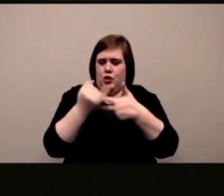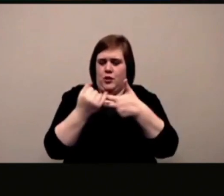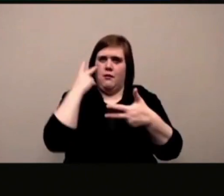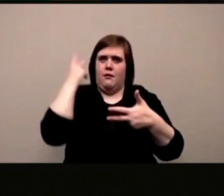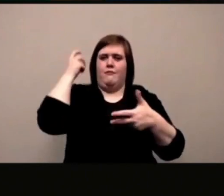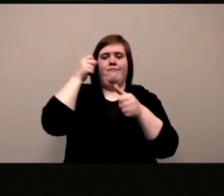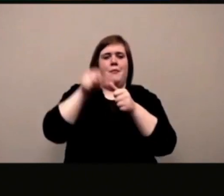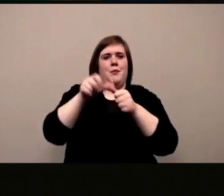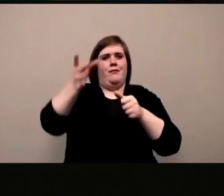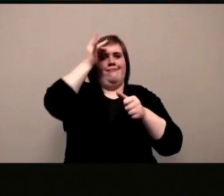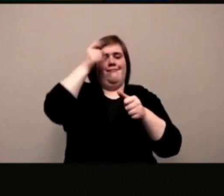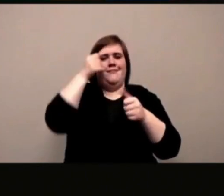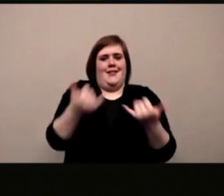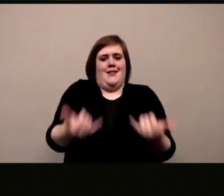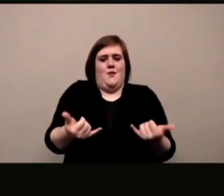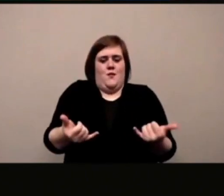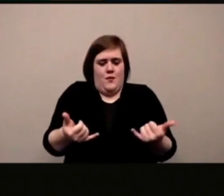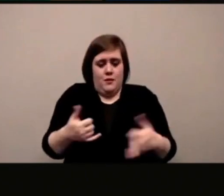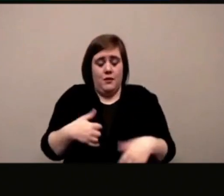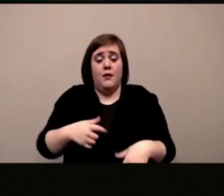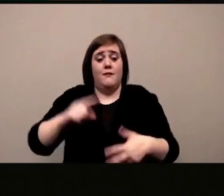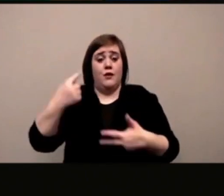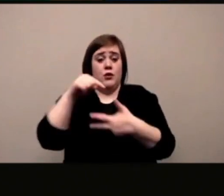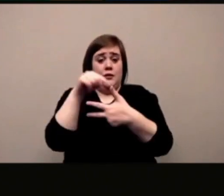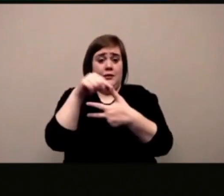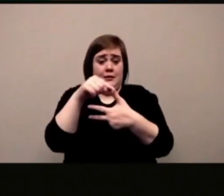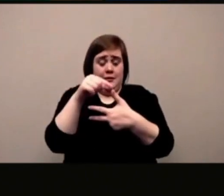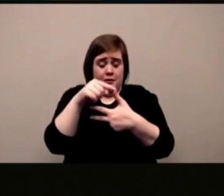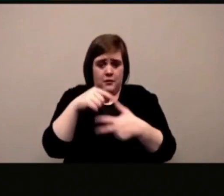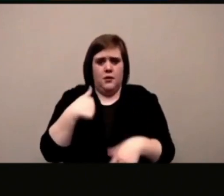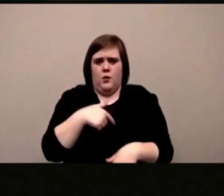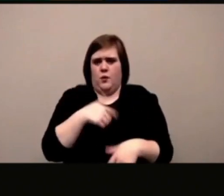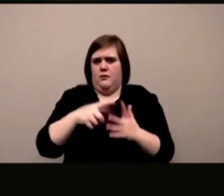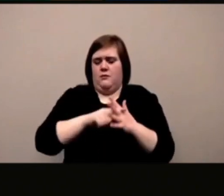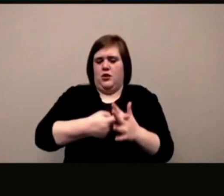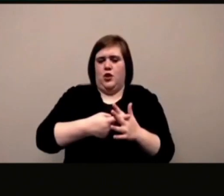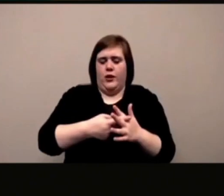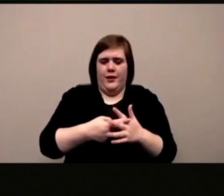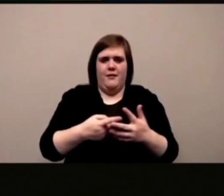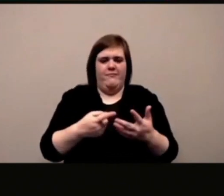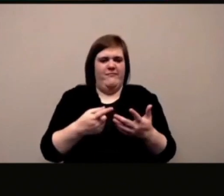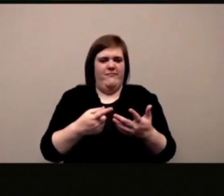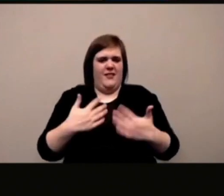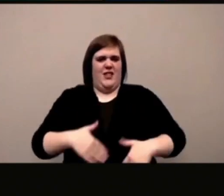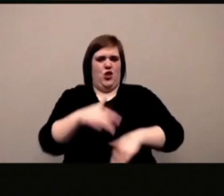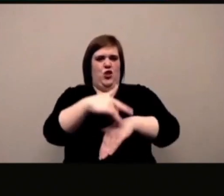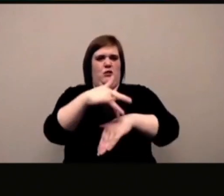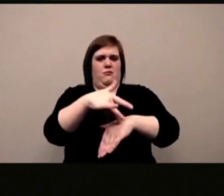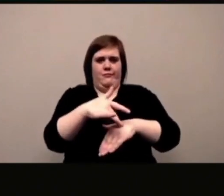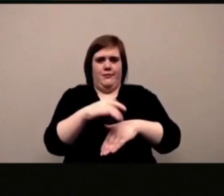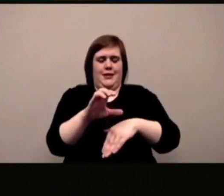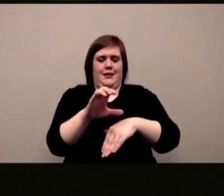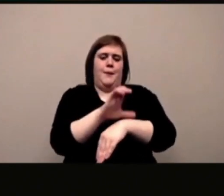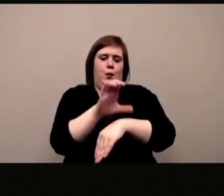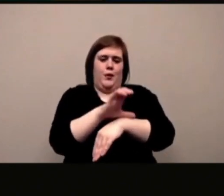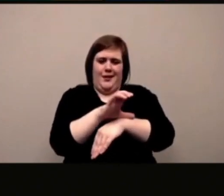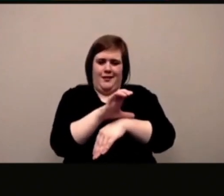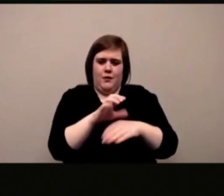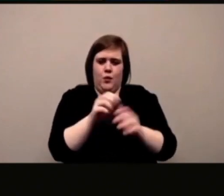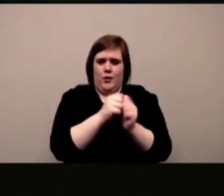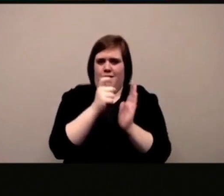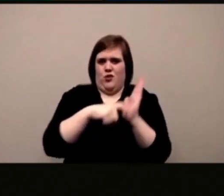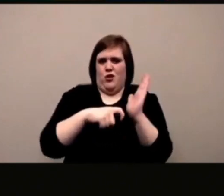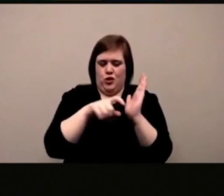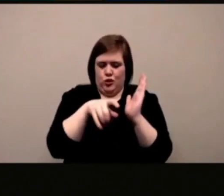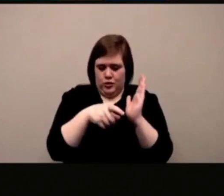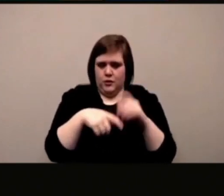right now. And the first one is when we kind of started physical computing aspect with Scratch. So using making circuit